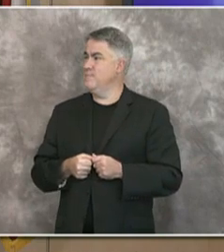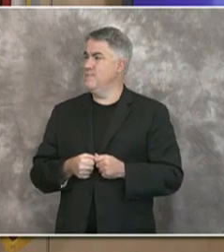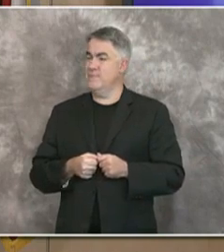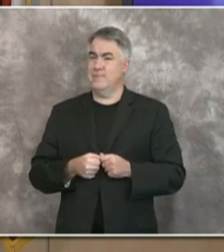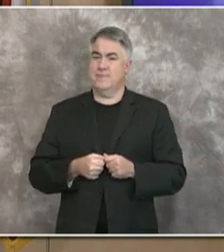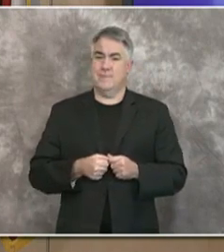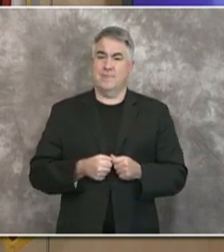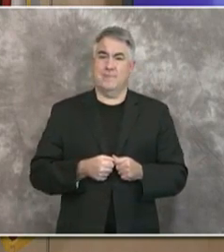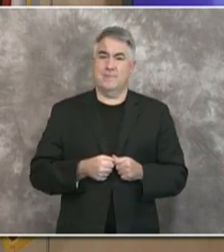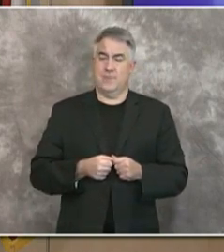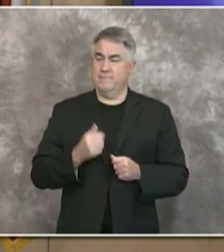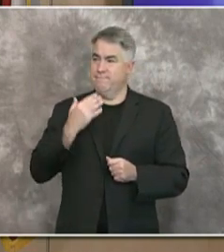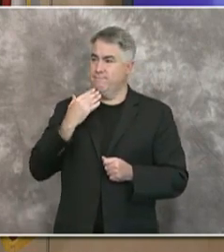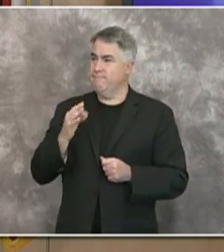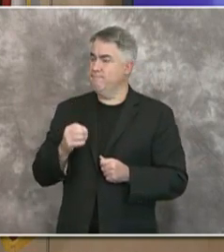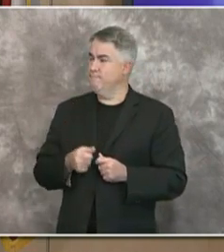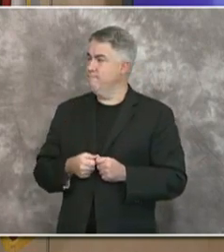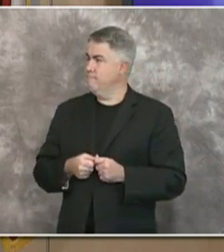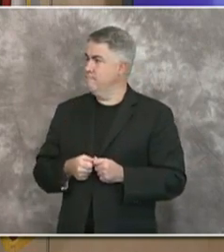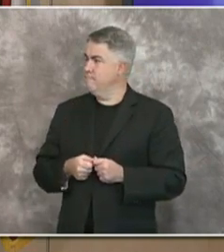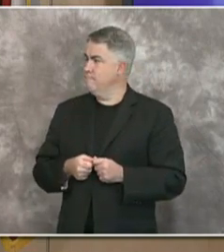Thank you.